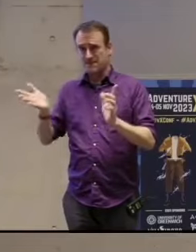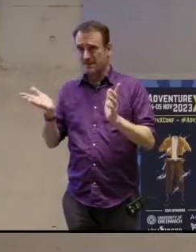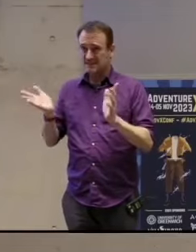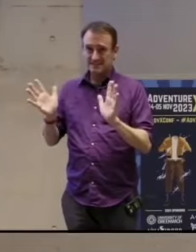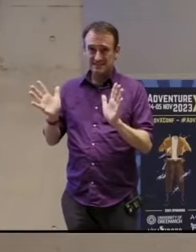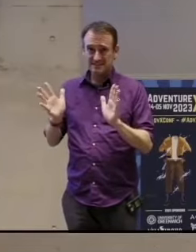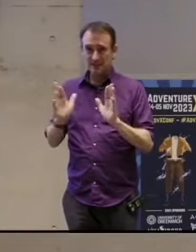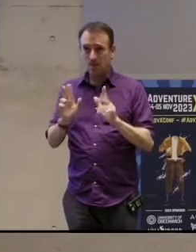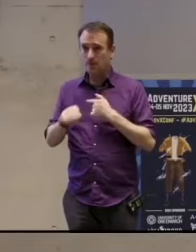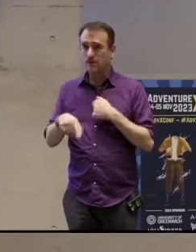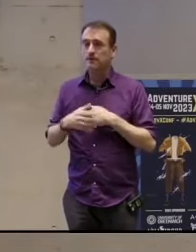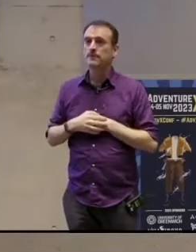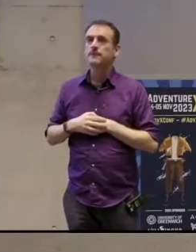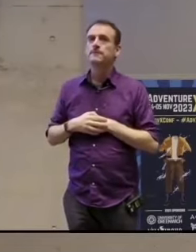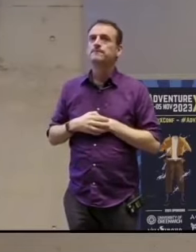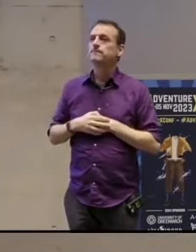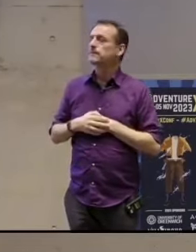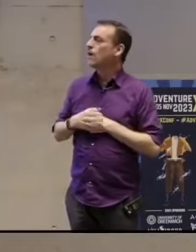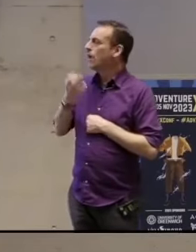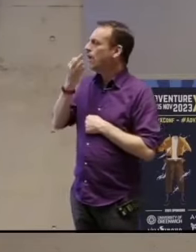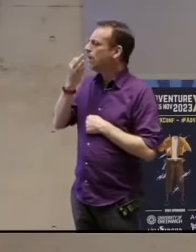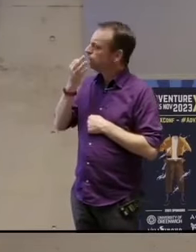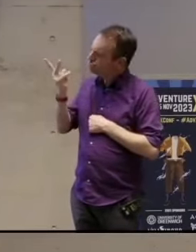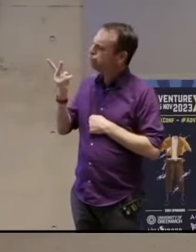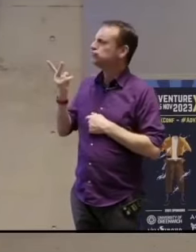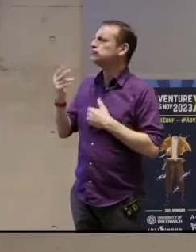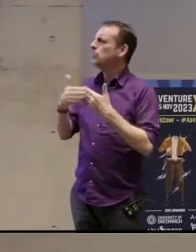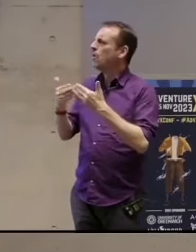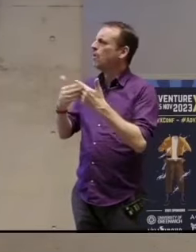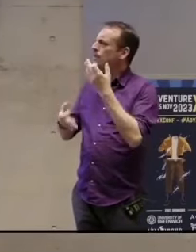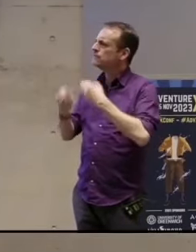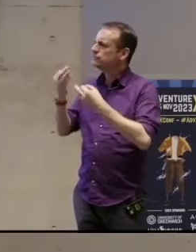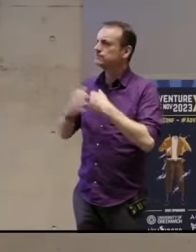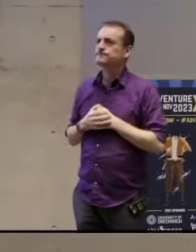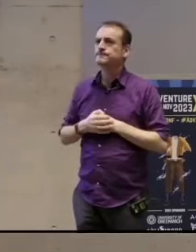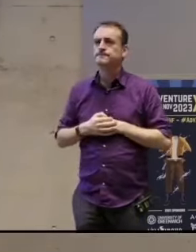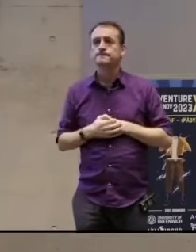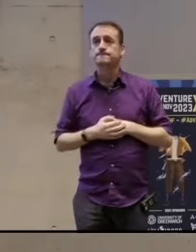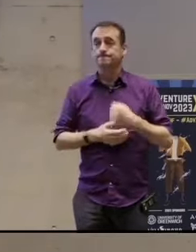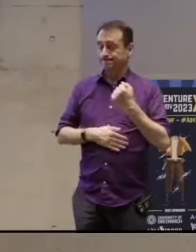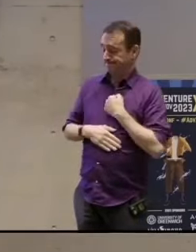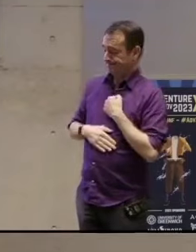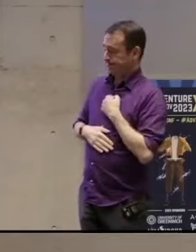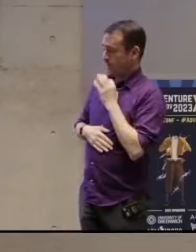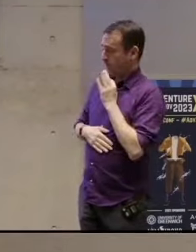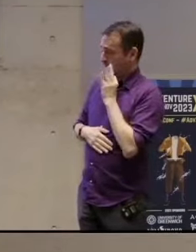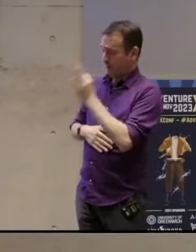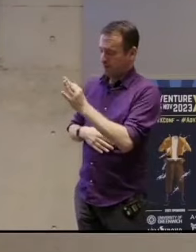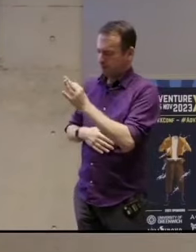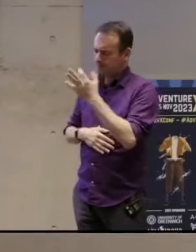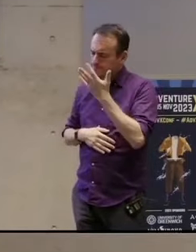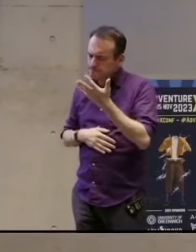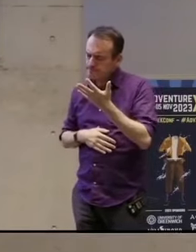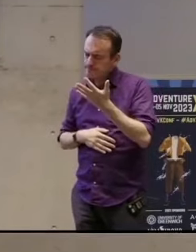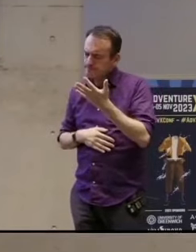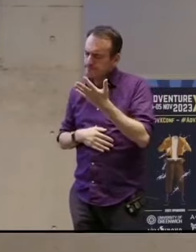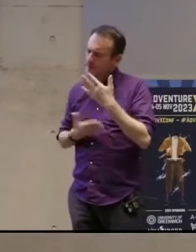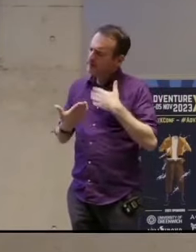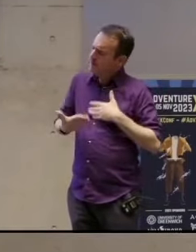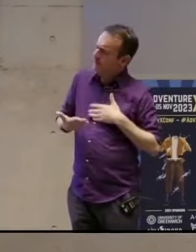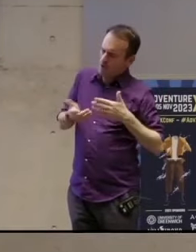We have time for a couple more. I can see a hand here. Hi, my question is more directed as from a